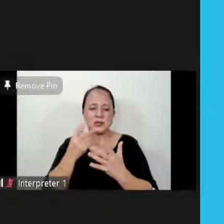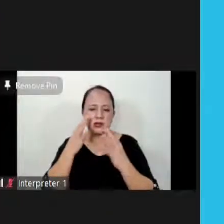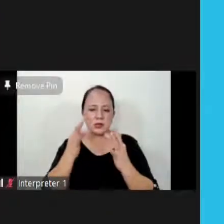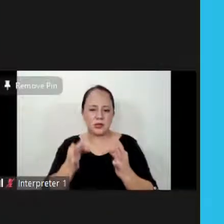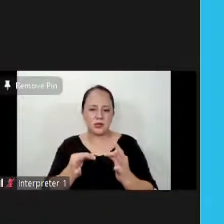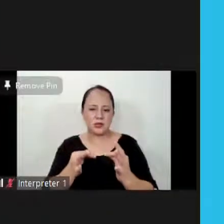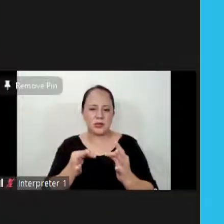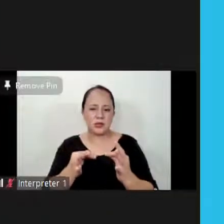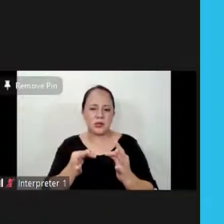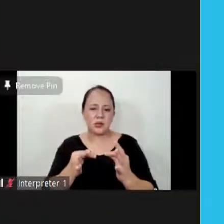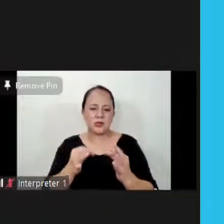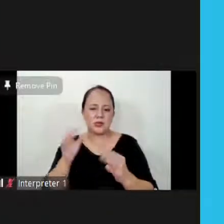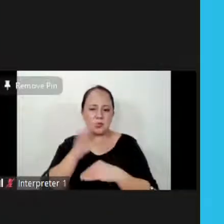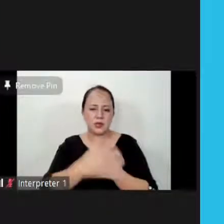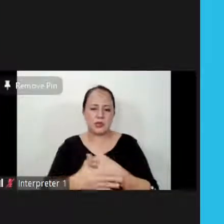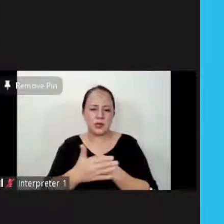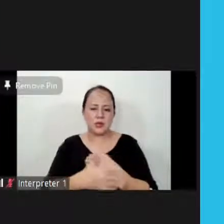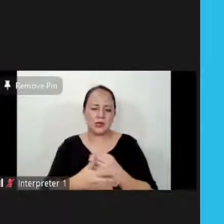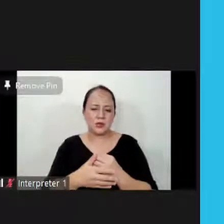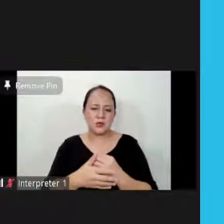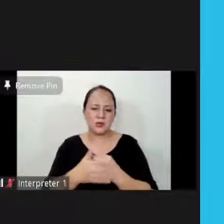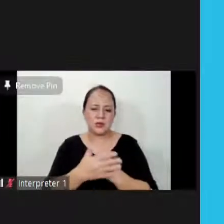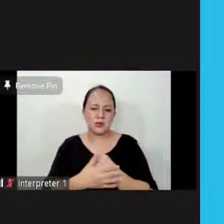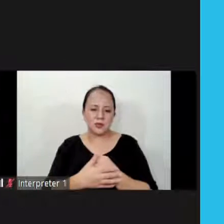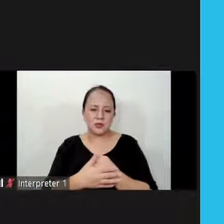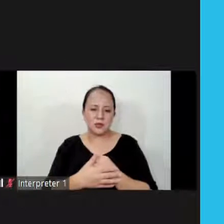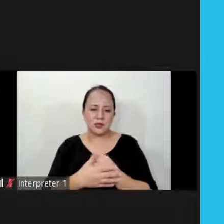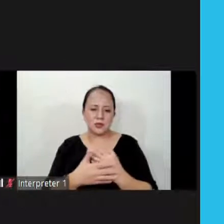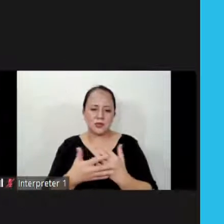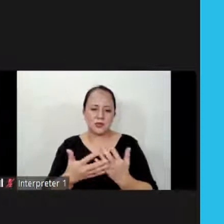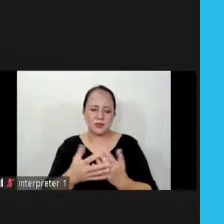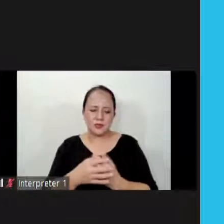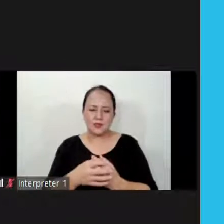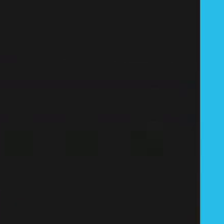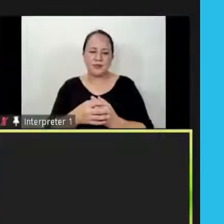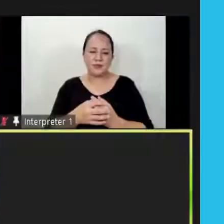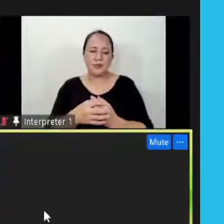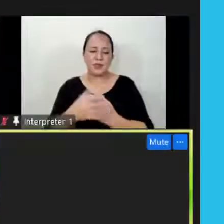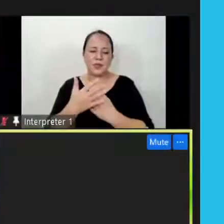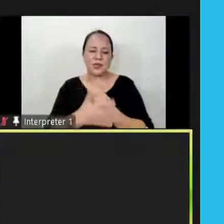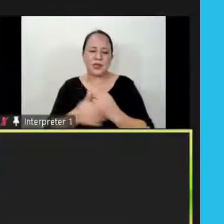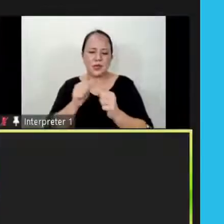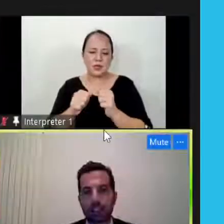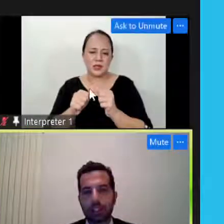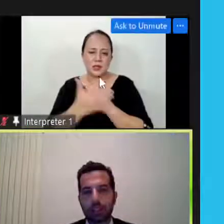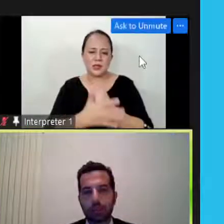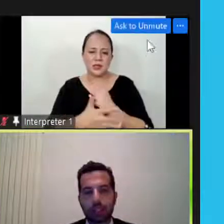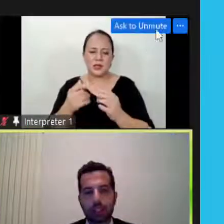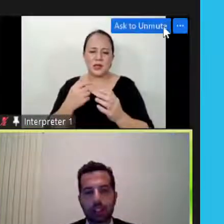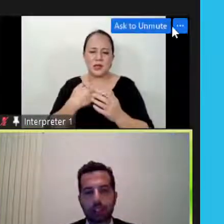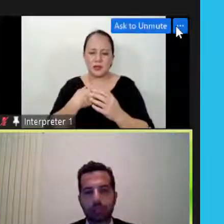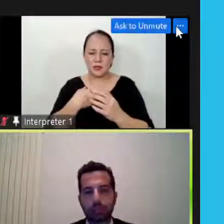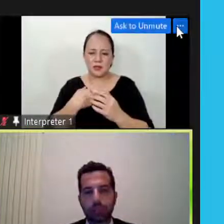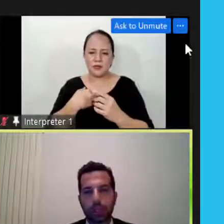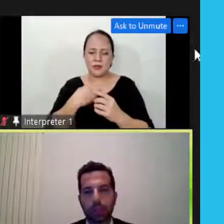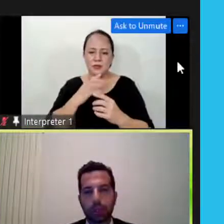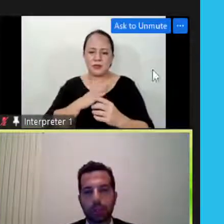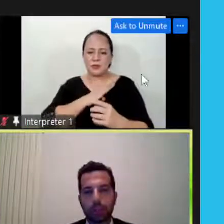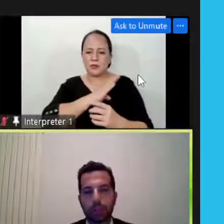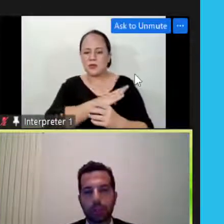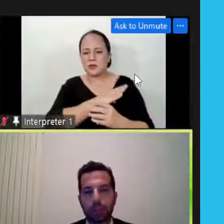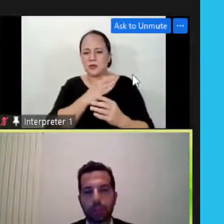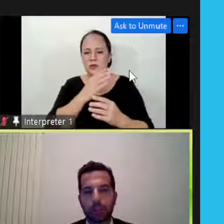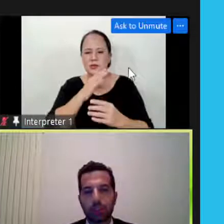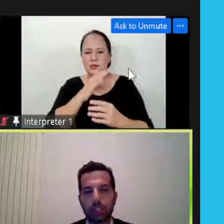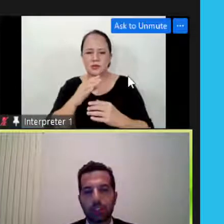decision-making matrix at a country level, a country in which we work. This country had very advanced breast cancer, more